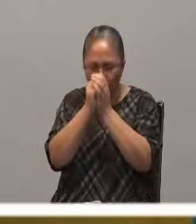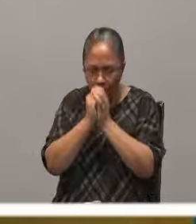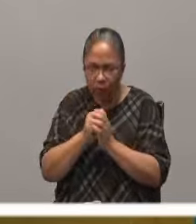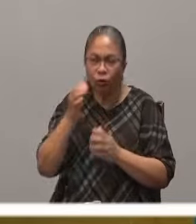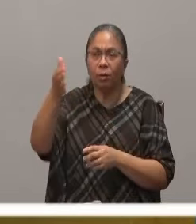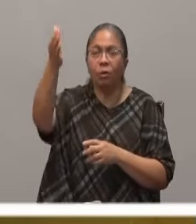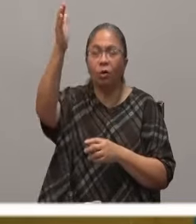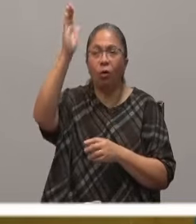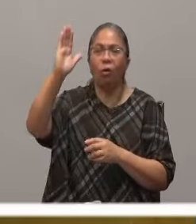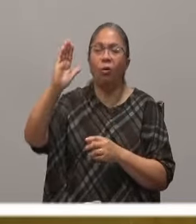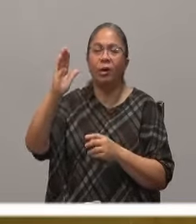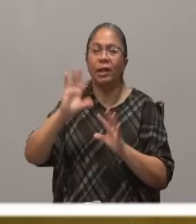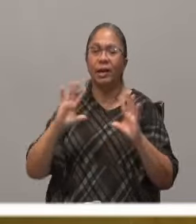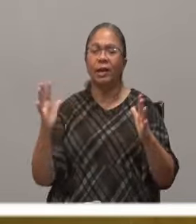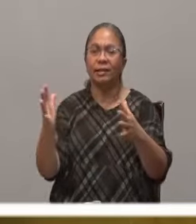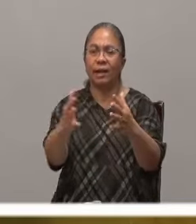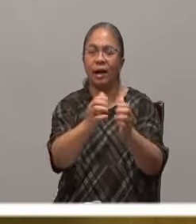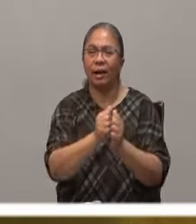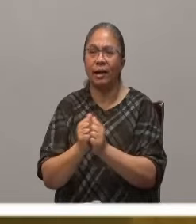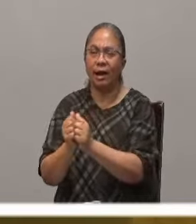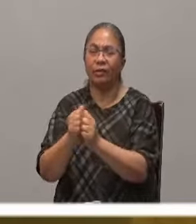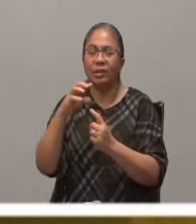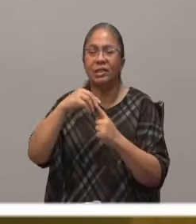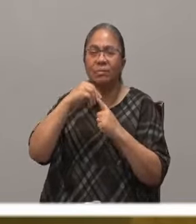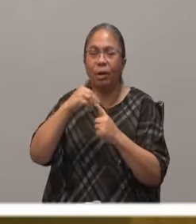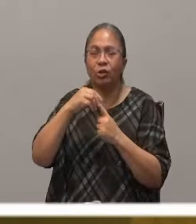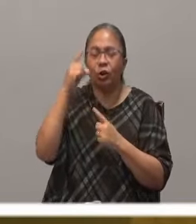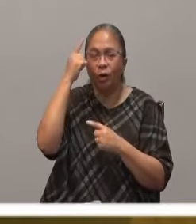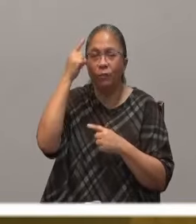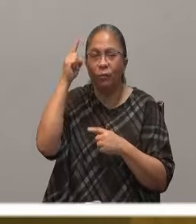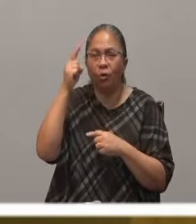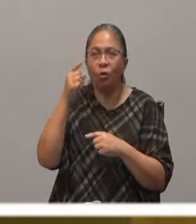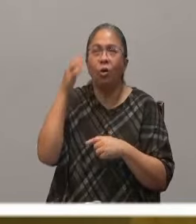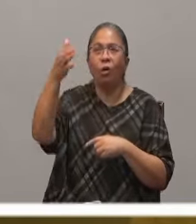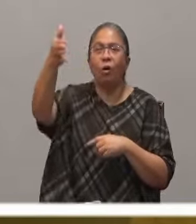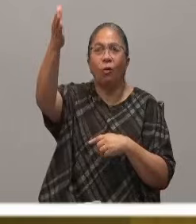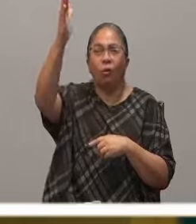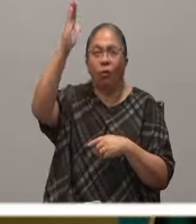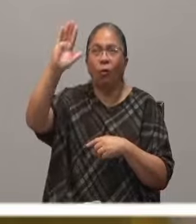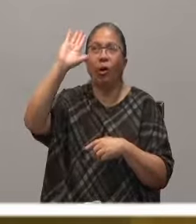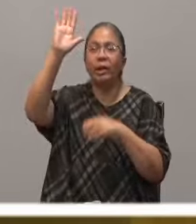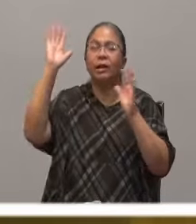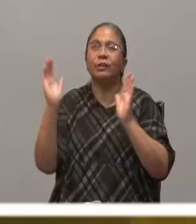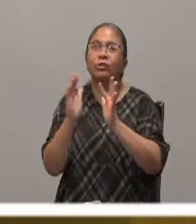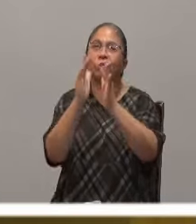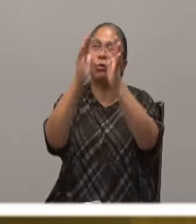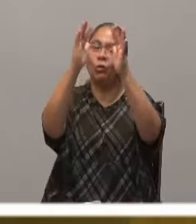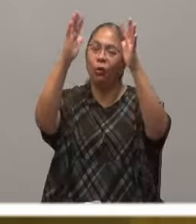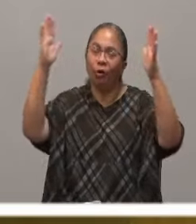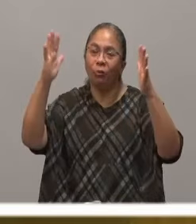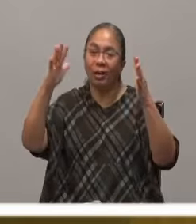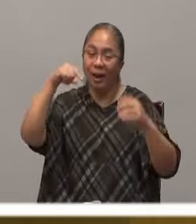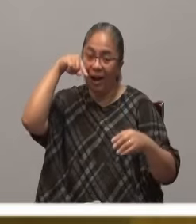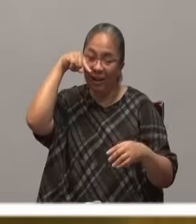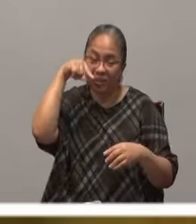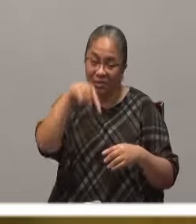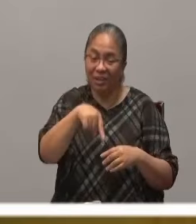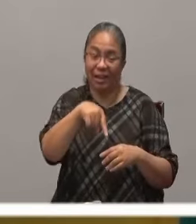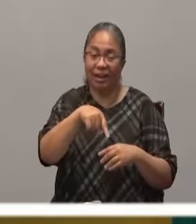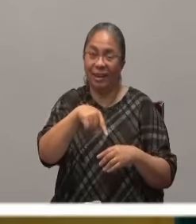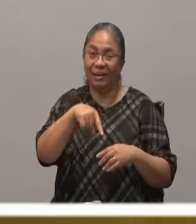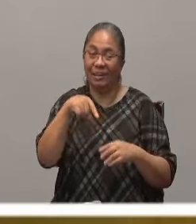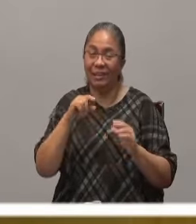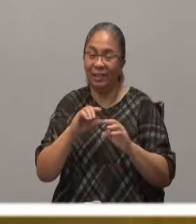God. It is a gathering that is set aside for God and for God's glory. And right there in the midst of